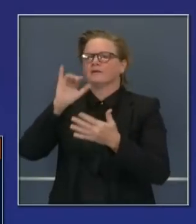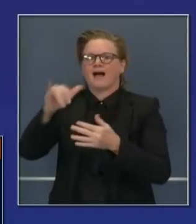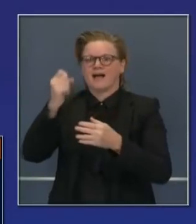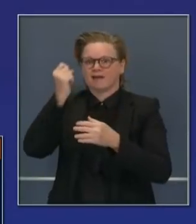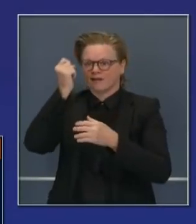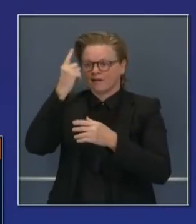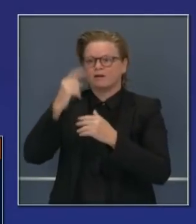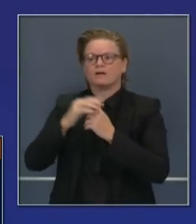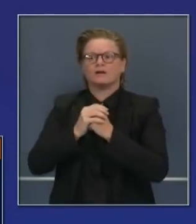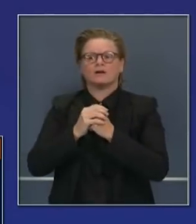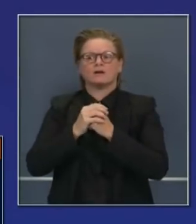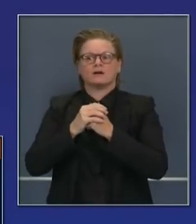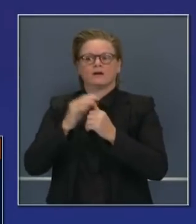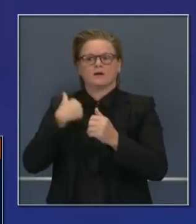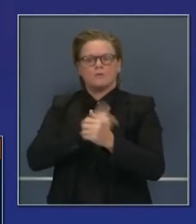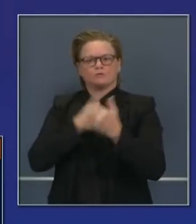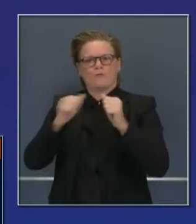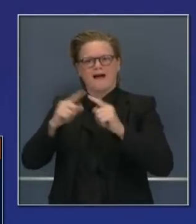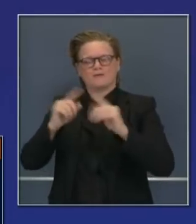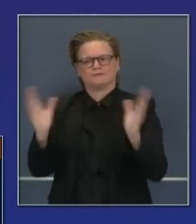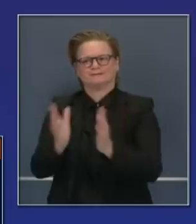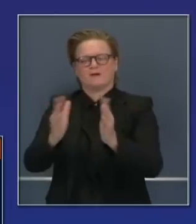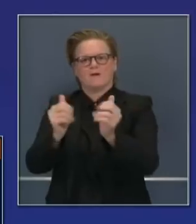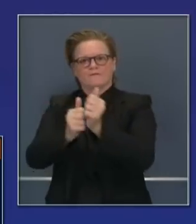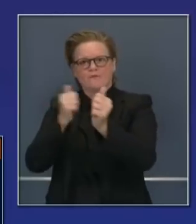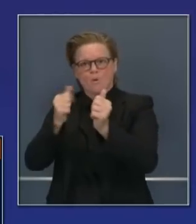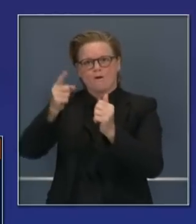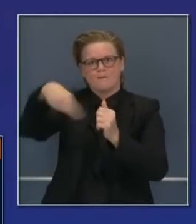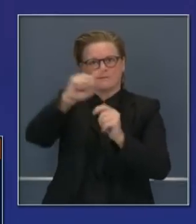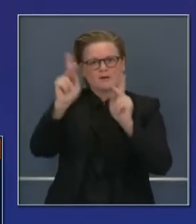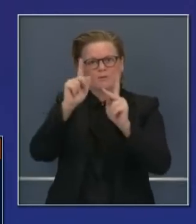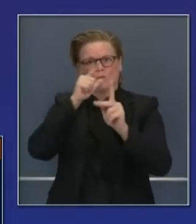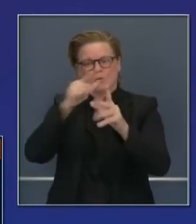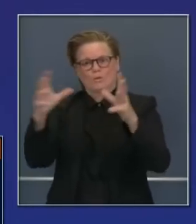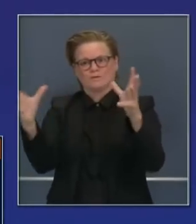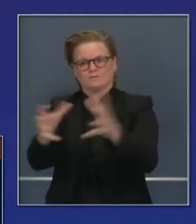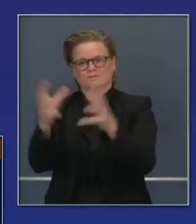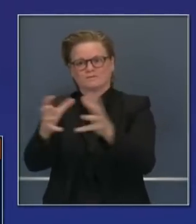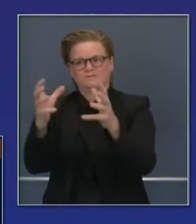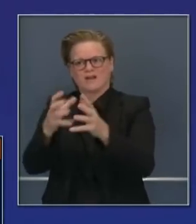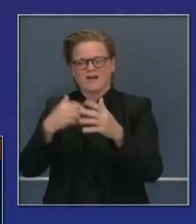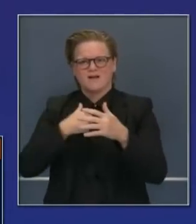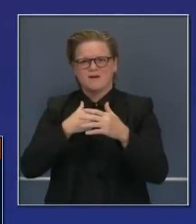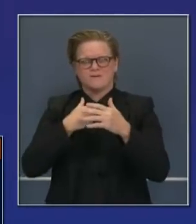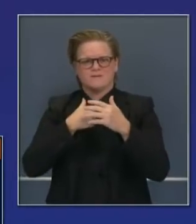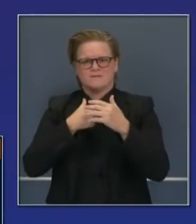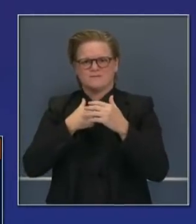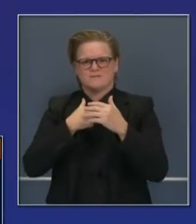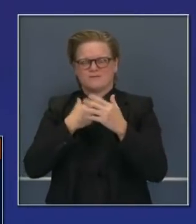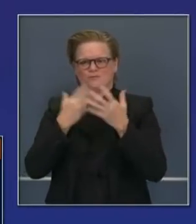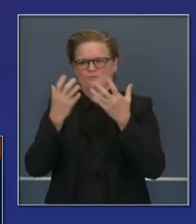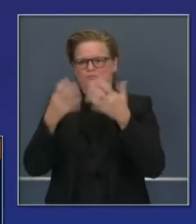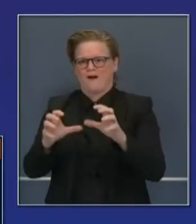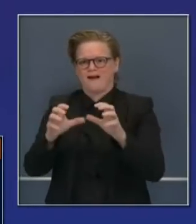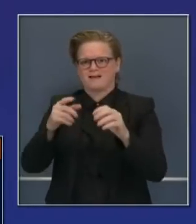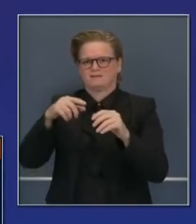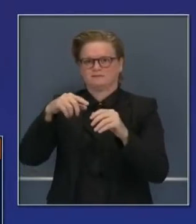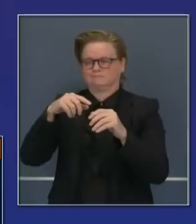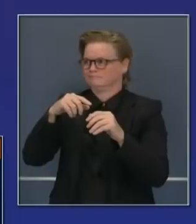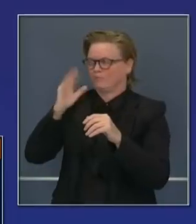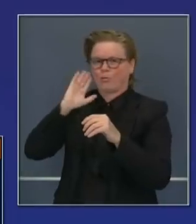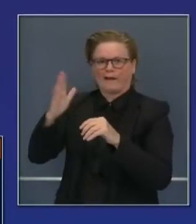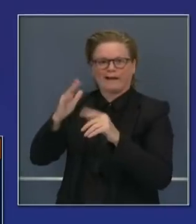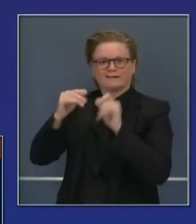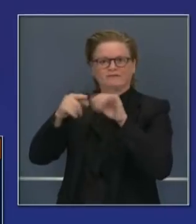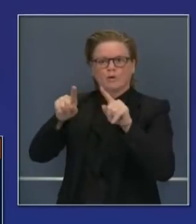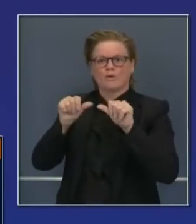box retail. Too much of concentrated retail activity that actually would induce more mixing, not less. Thus the decision